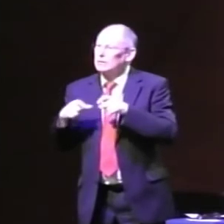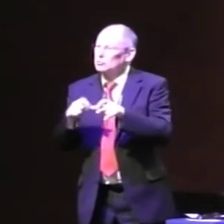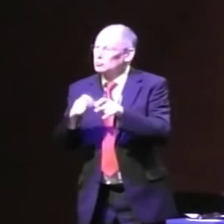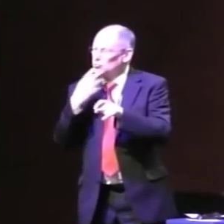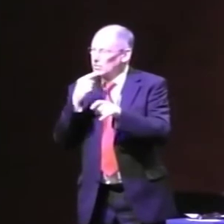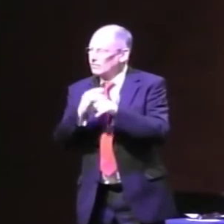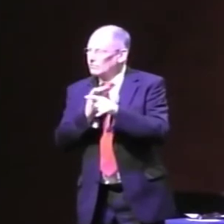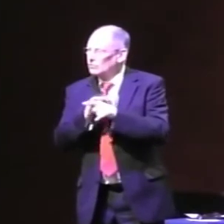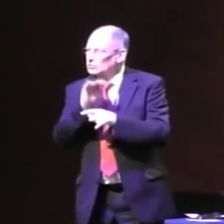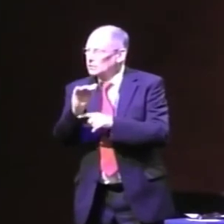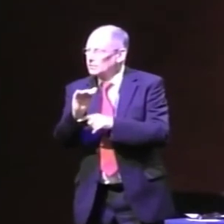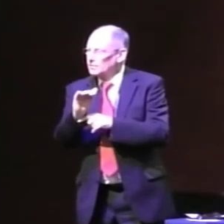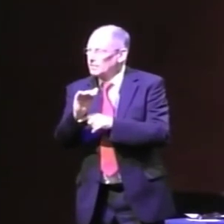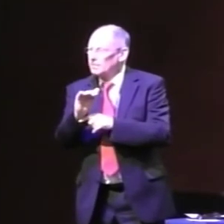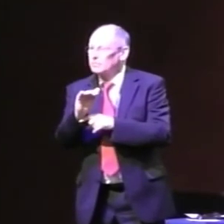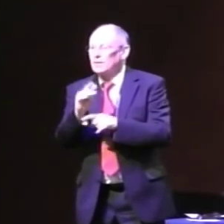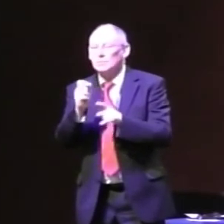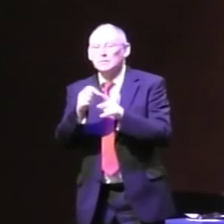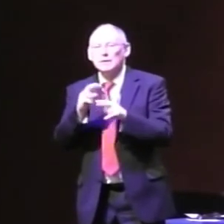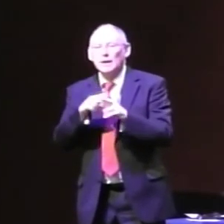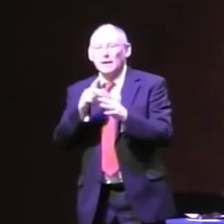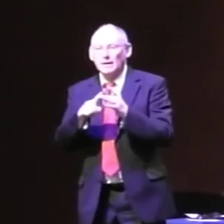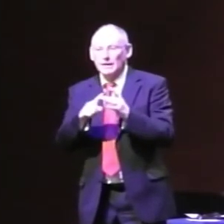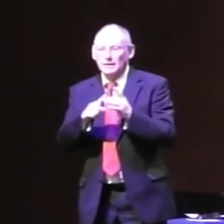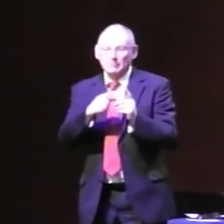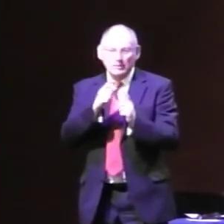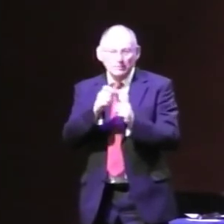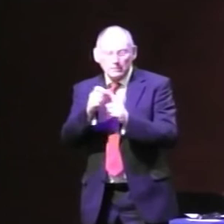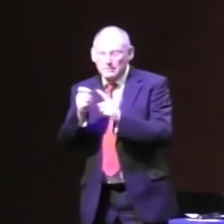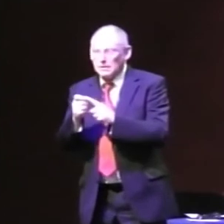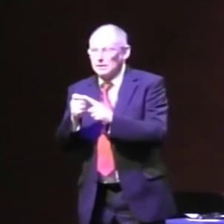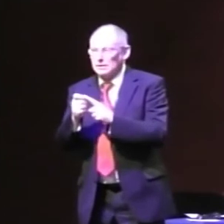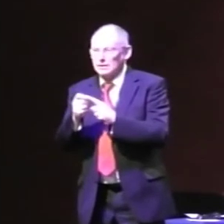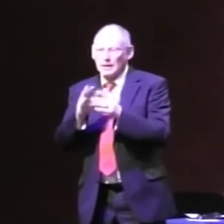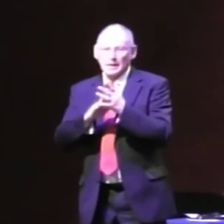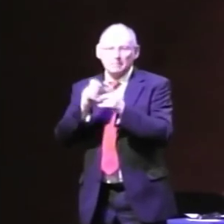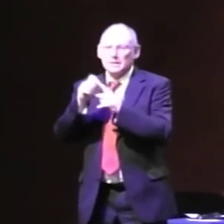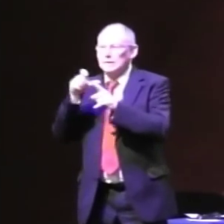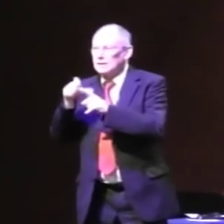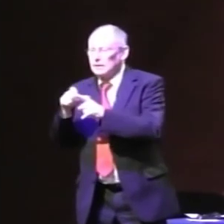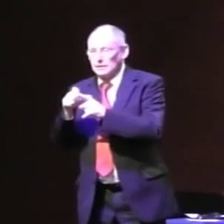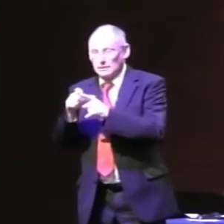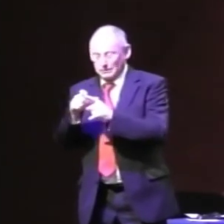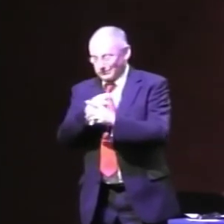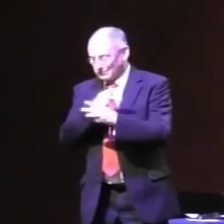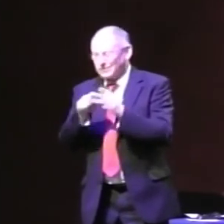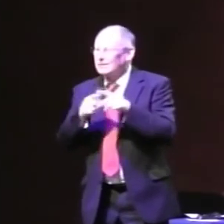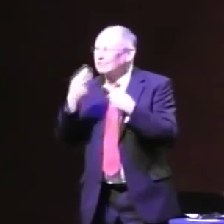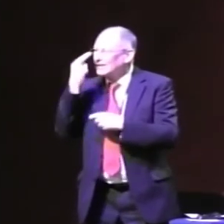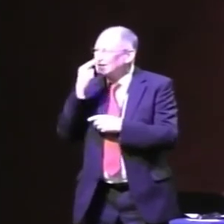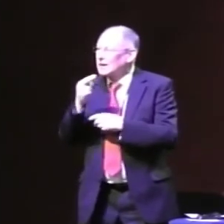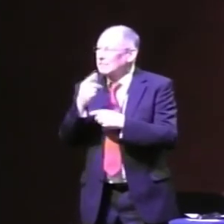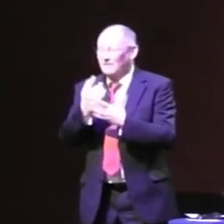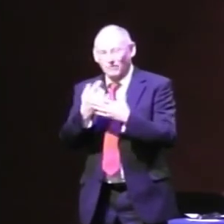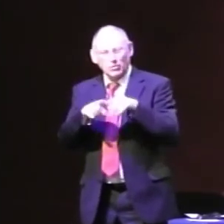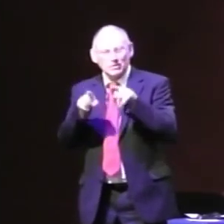it in the future. PFI, PPP, NPD, they're all different names for